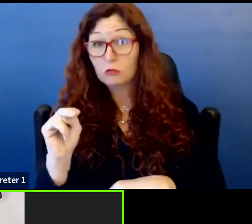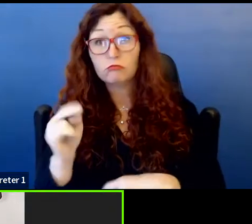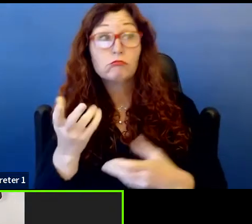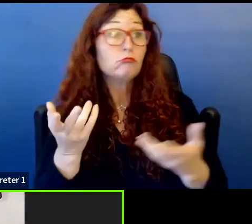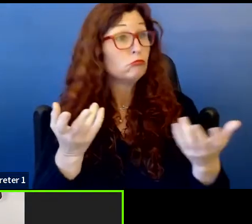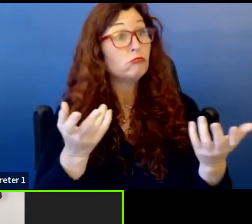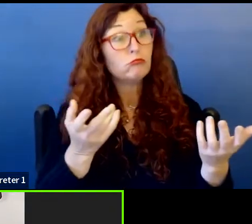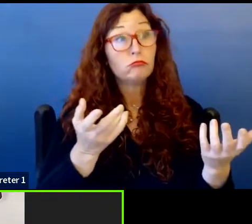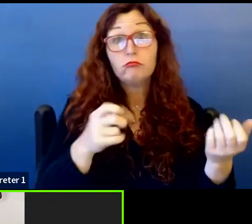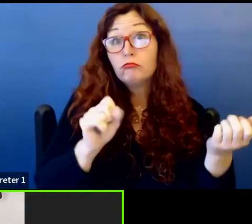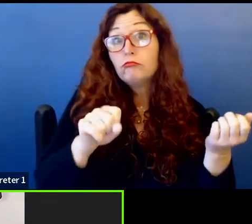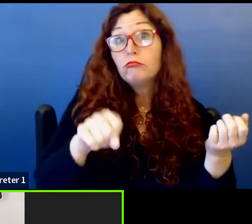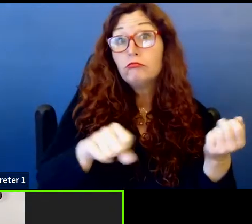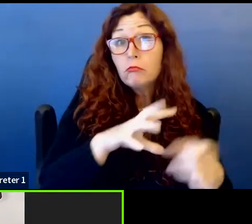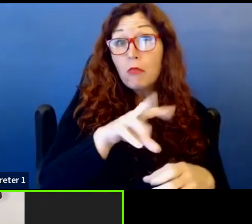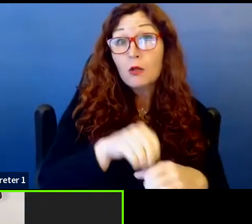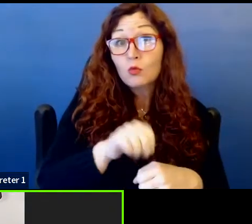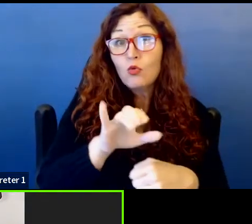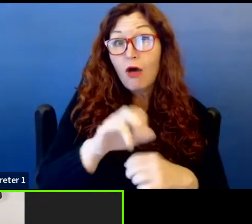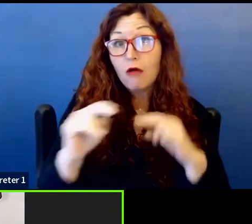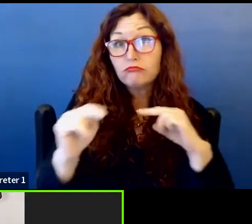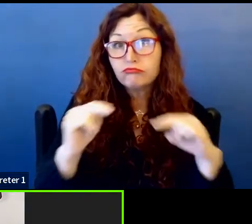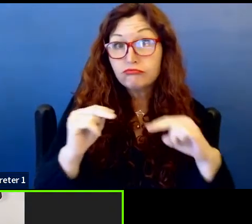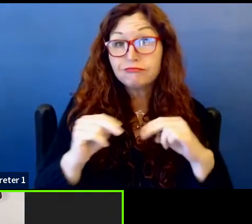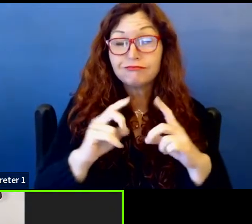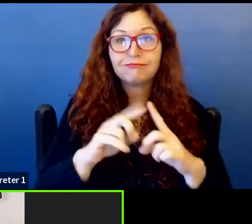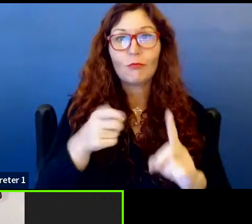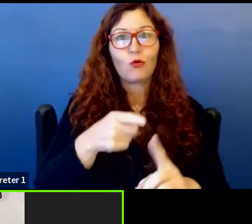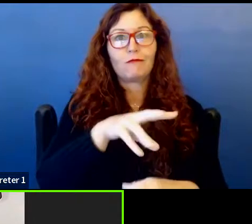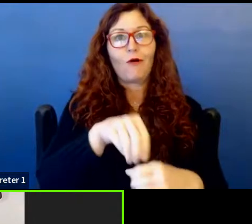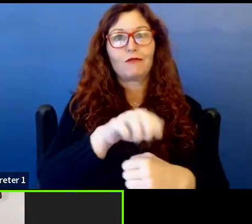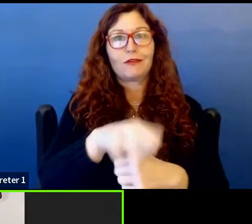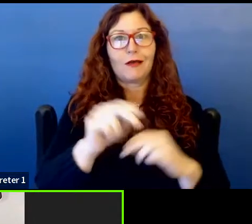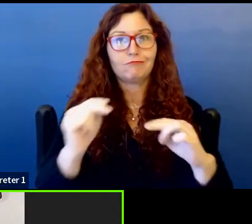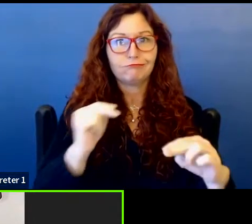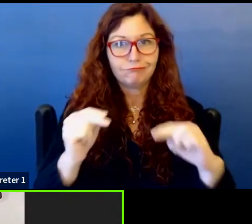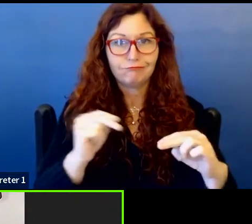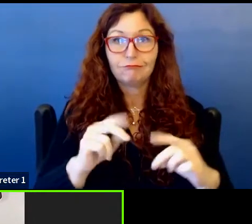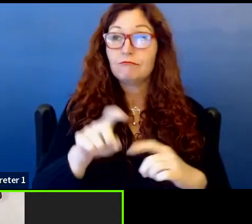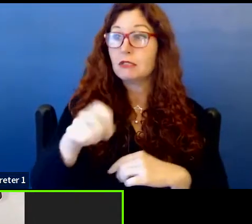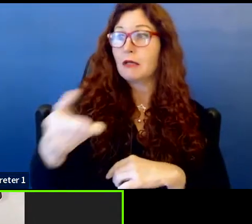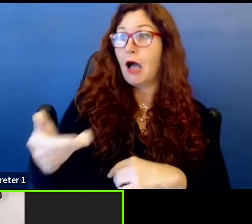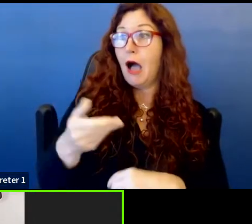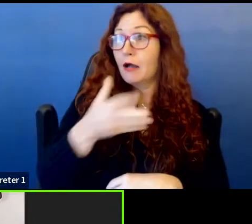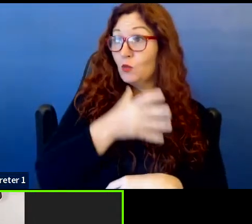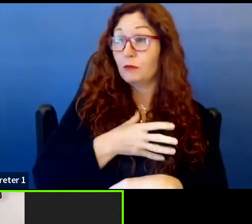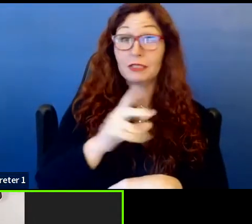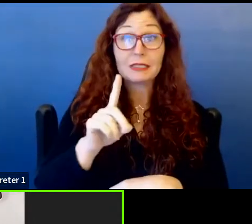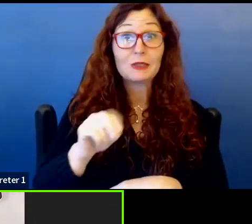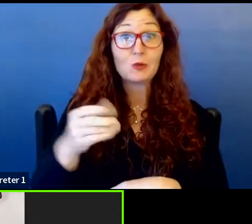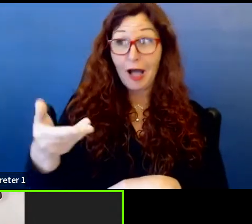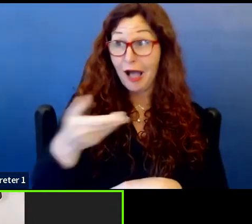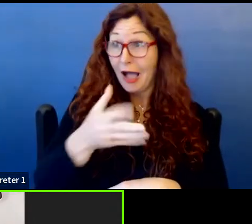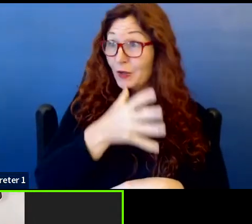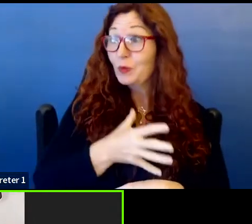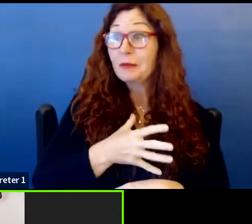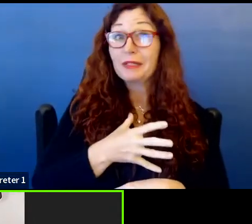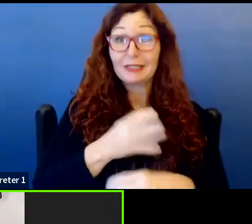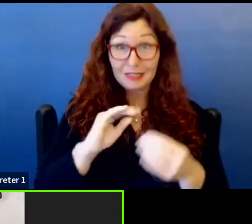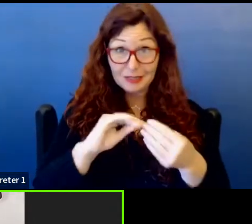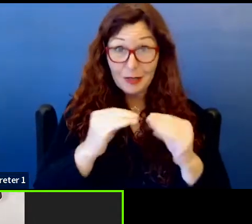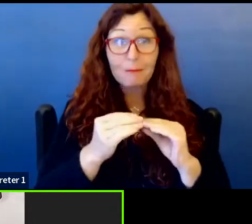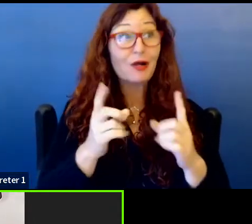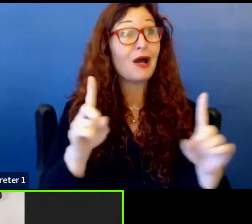that's in collective bargaining like uh hiring women and the minute we get on the job site and and they reach their goals i'll be there one